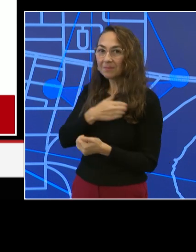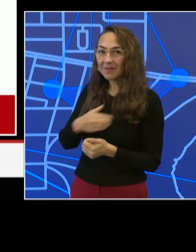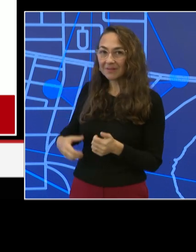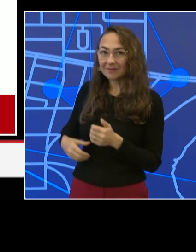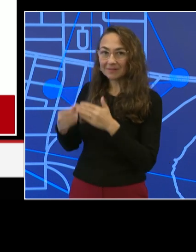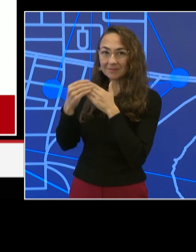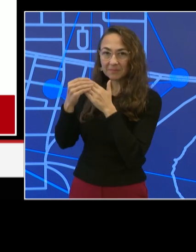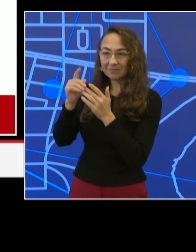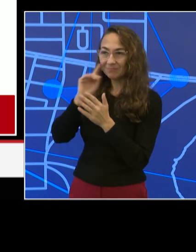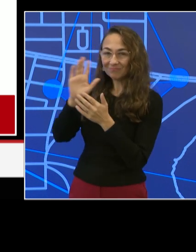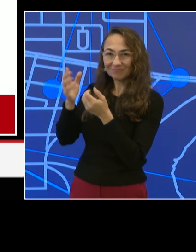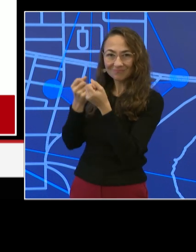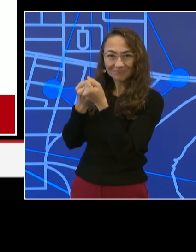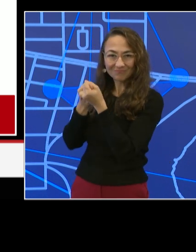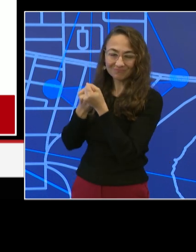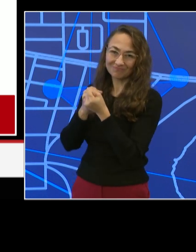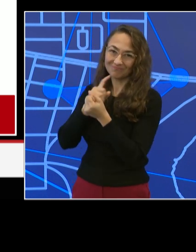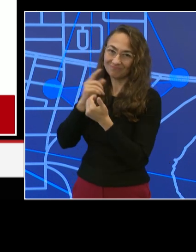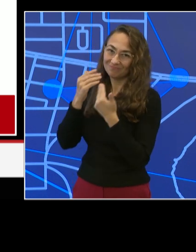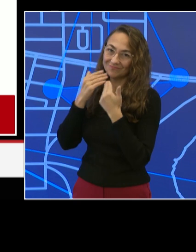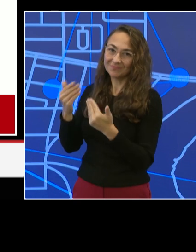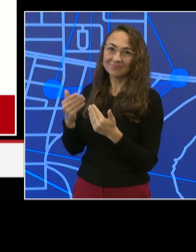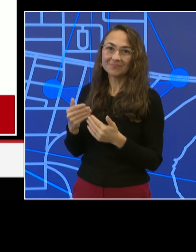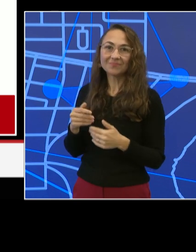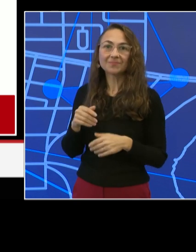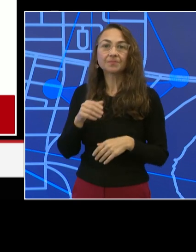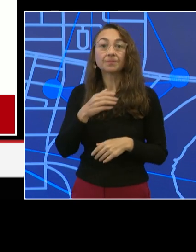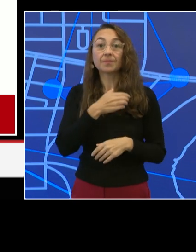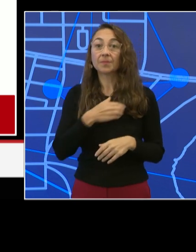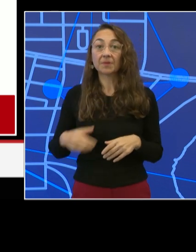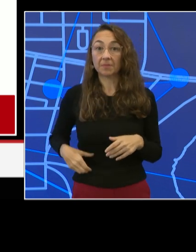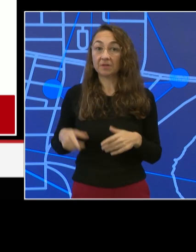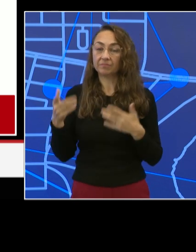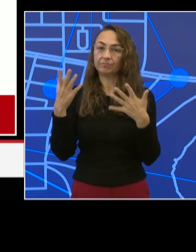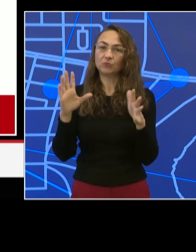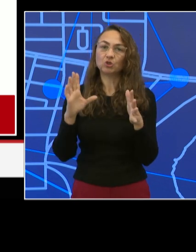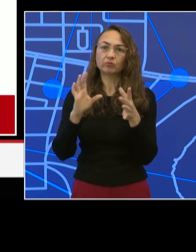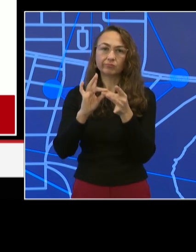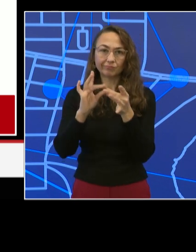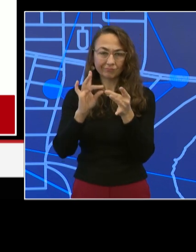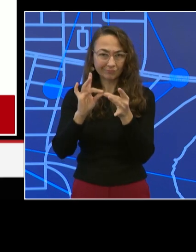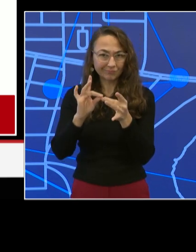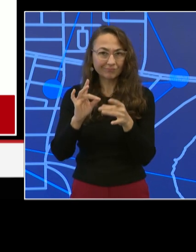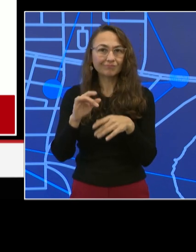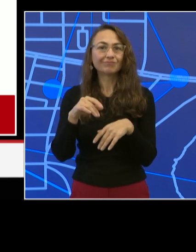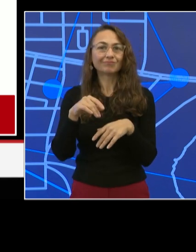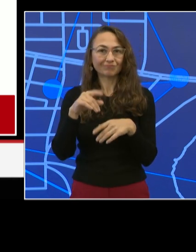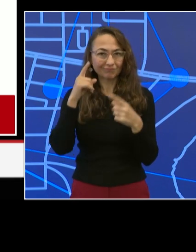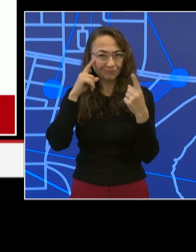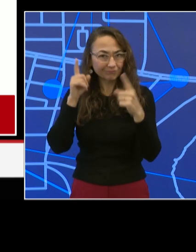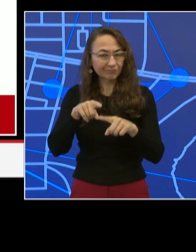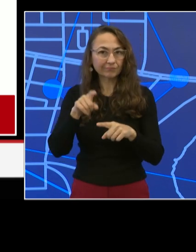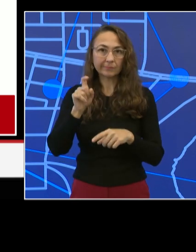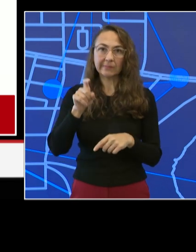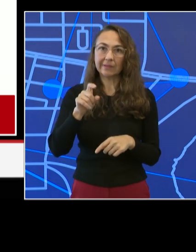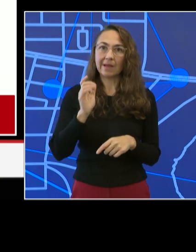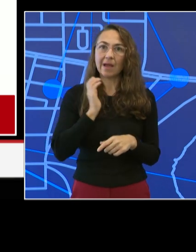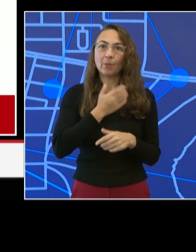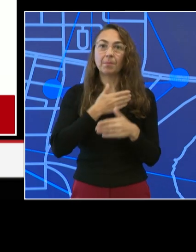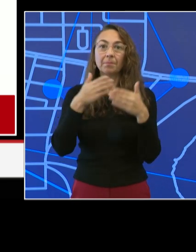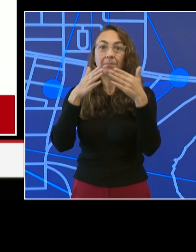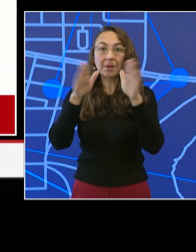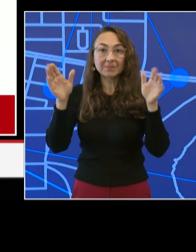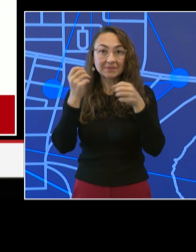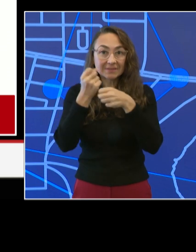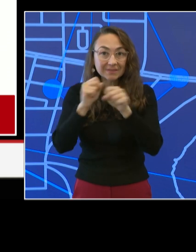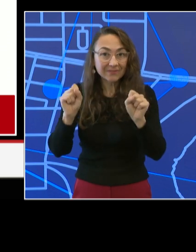has said repeatedly, it was important for us to rebalance our public safety and justice ecosystem. We had gotten out of balance, particularly